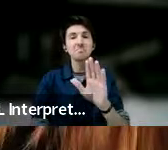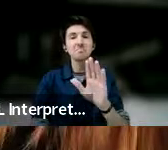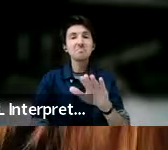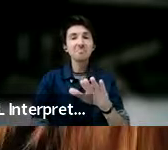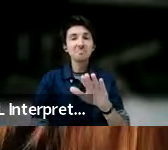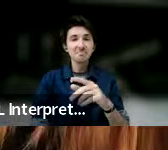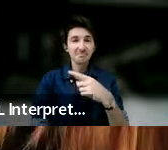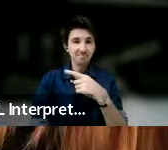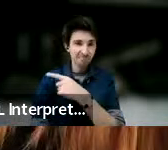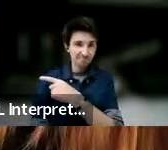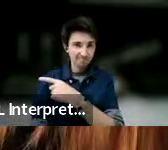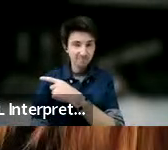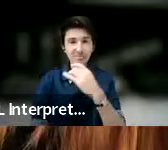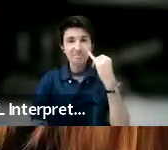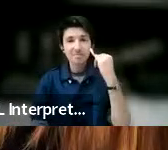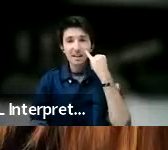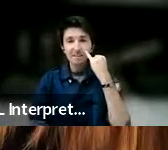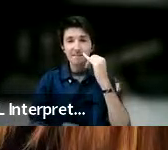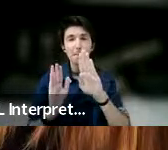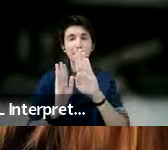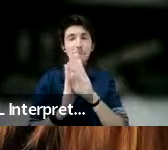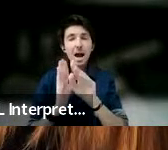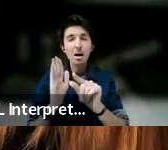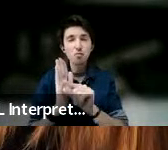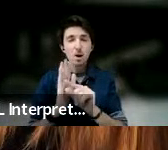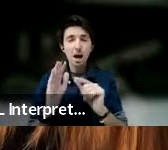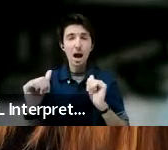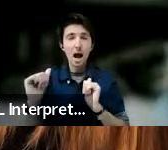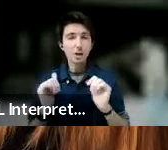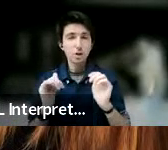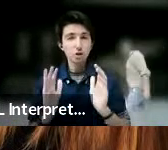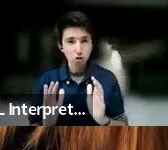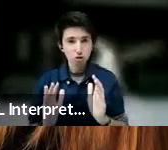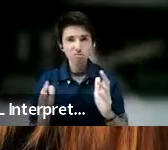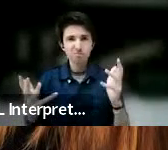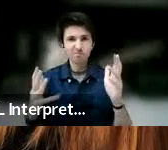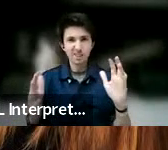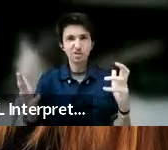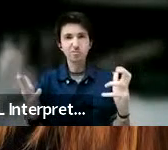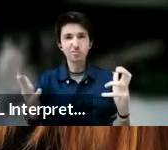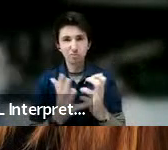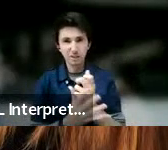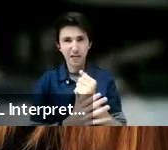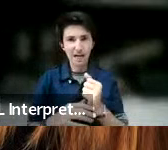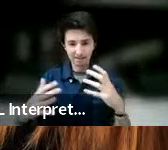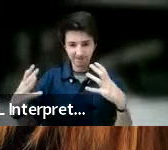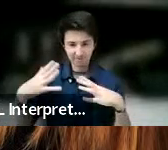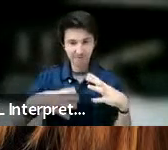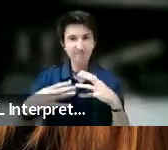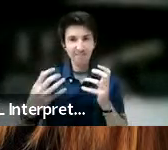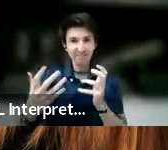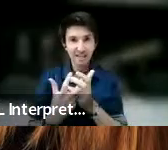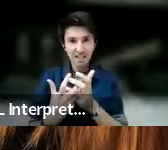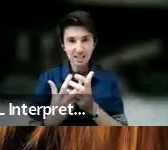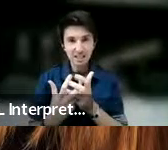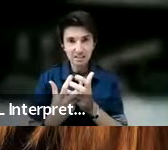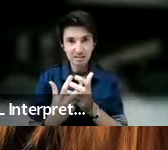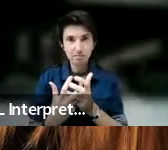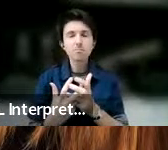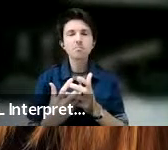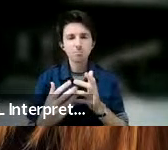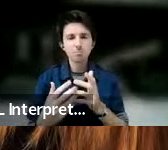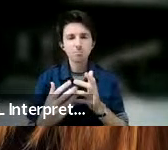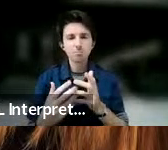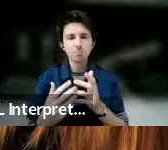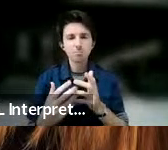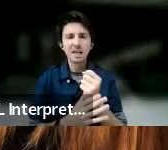fitted, you are automatically guaranteed a day of work on that production. And if you are not given a day of work, you